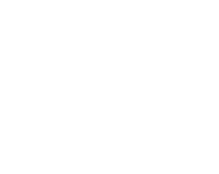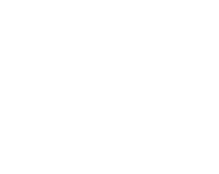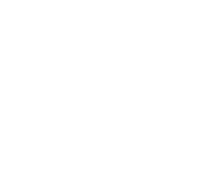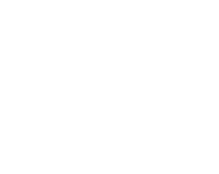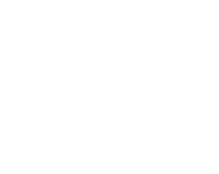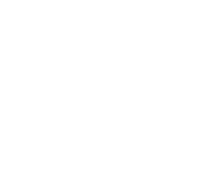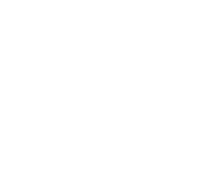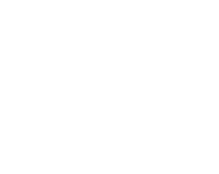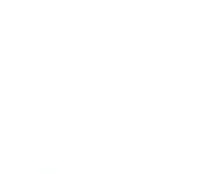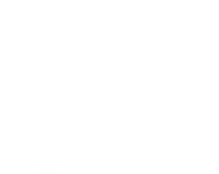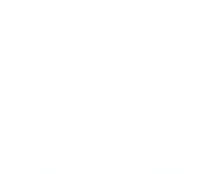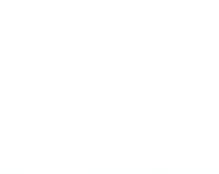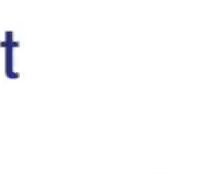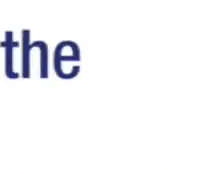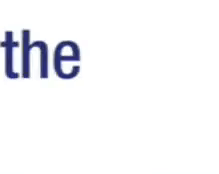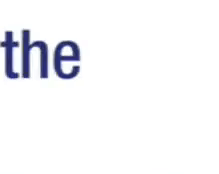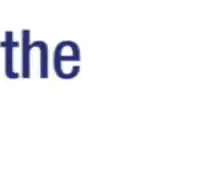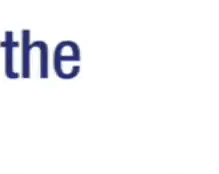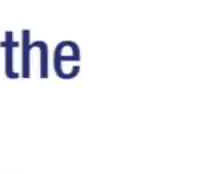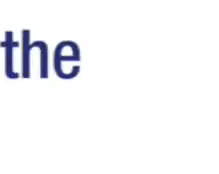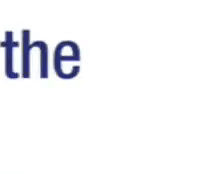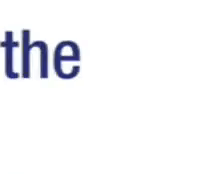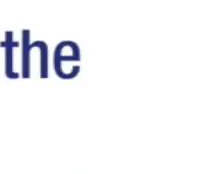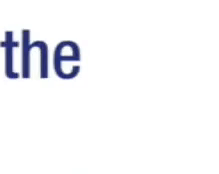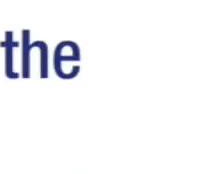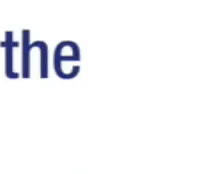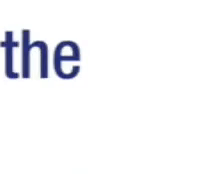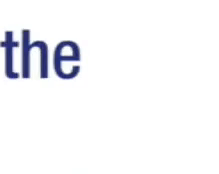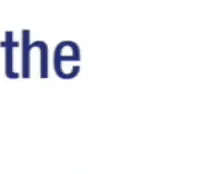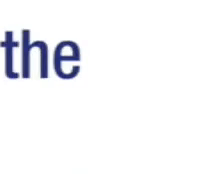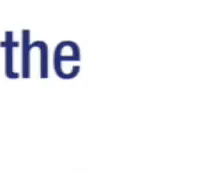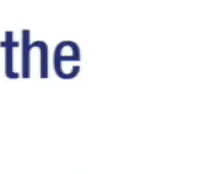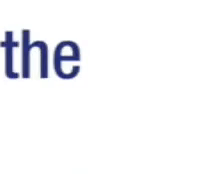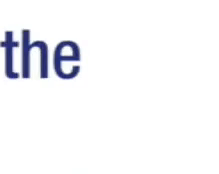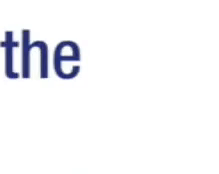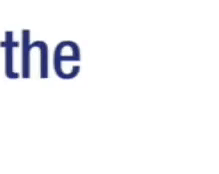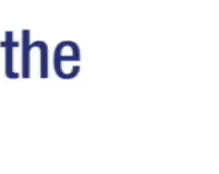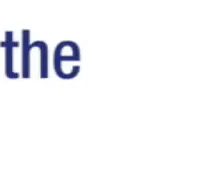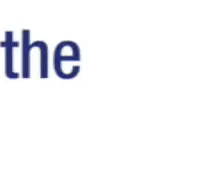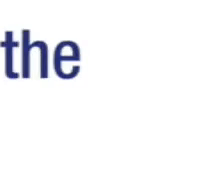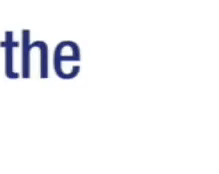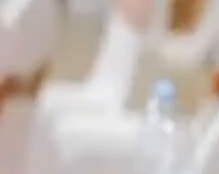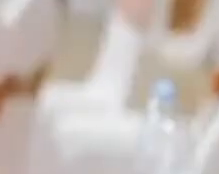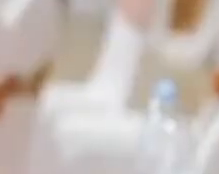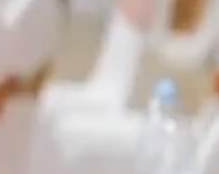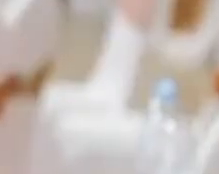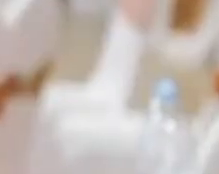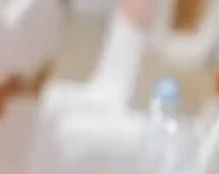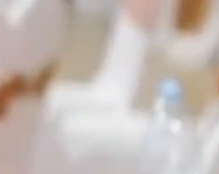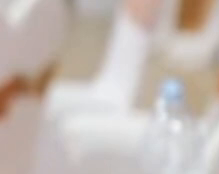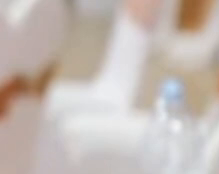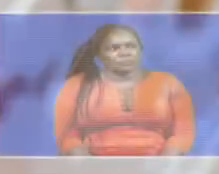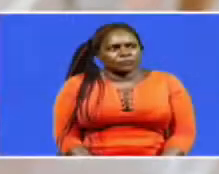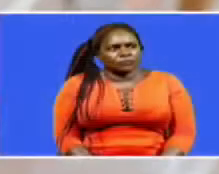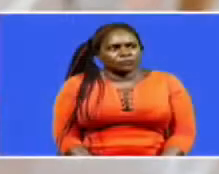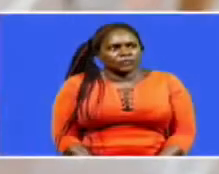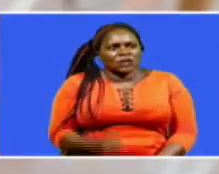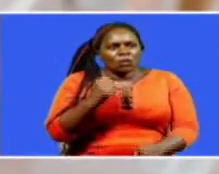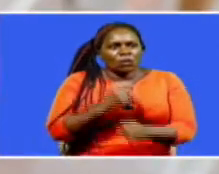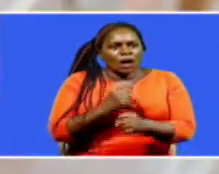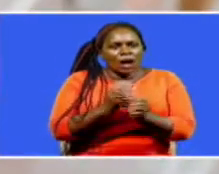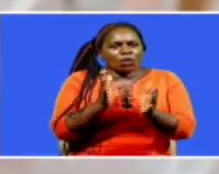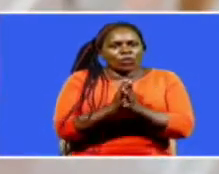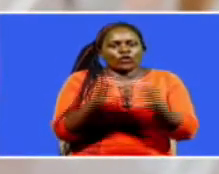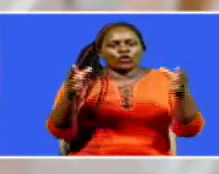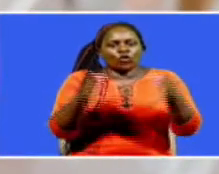violence were mentioned as peers, while their homes featured as the most unsafe place. We work with community